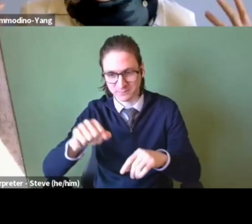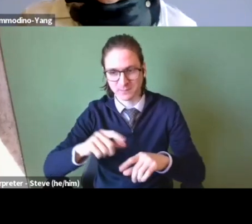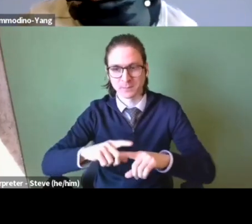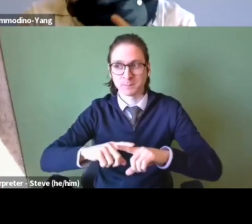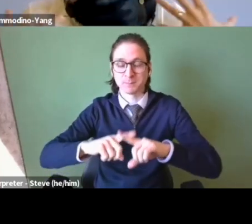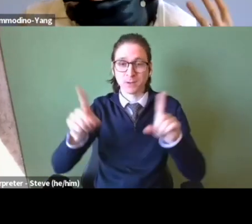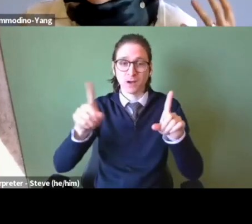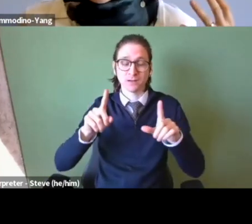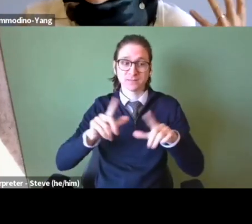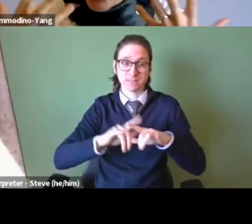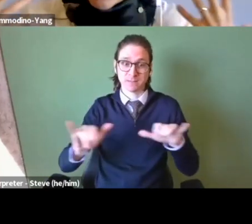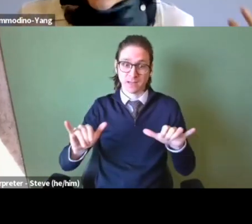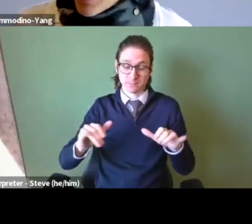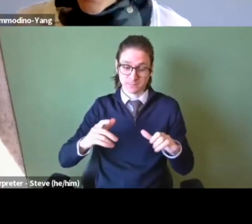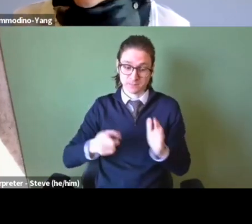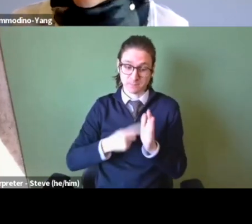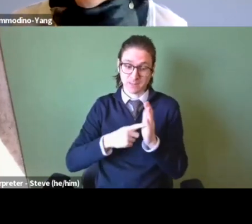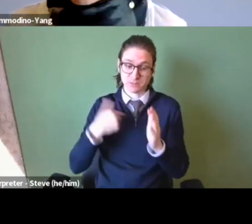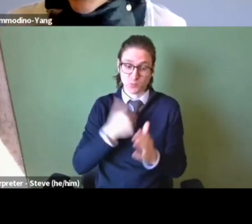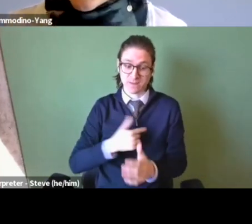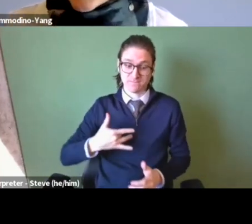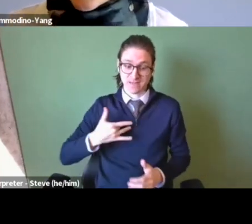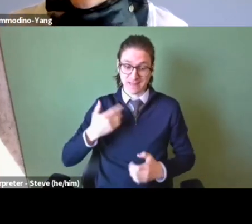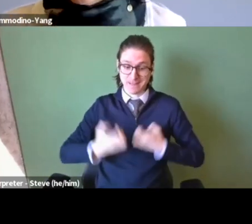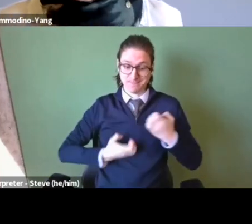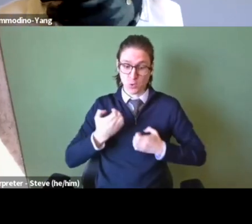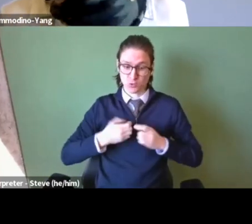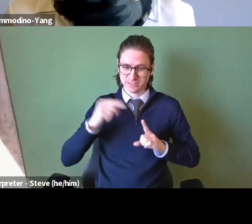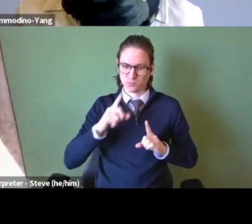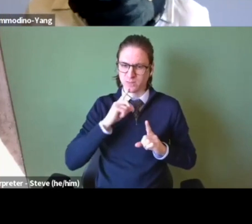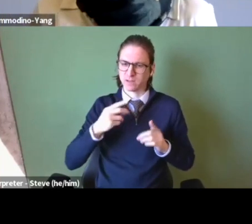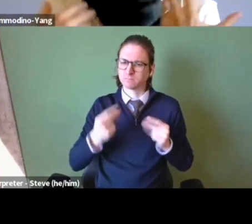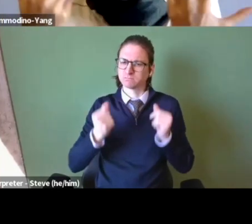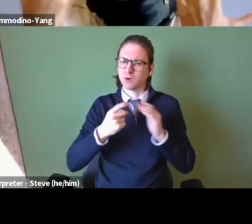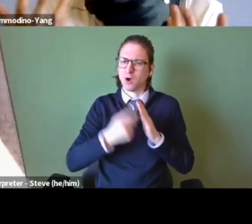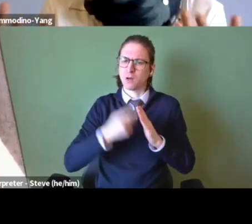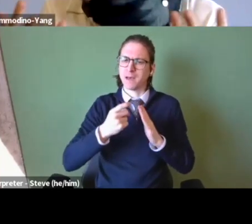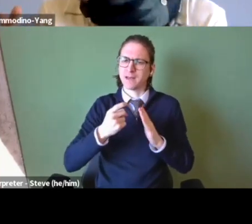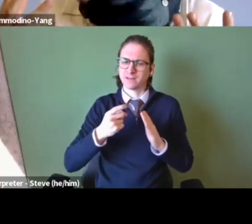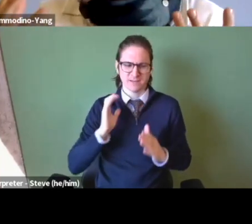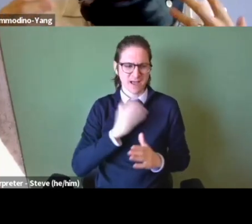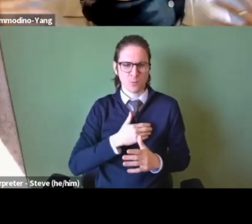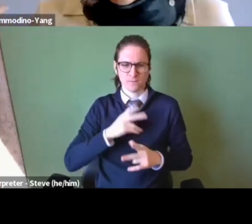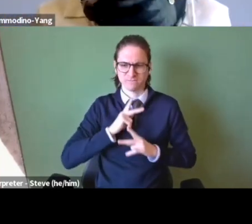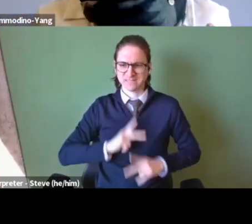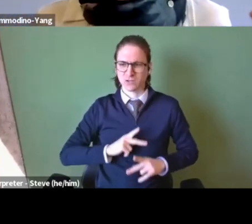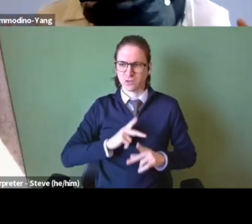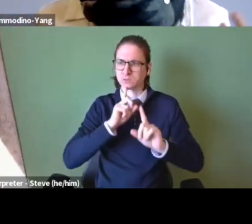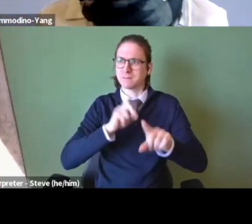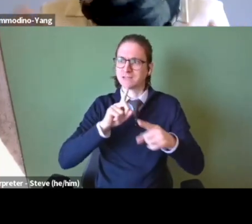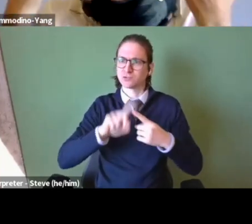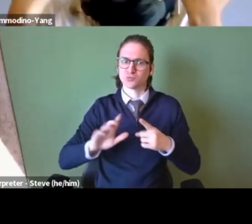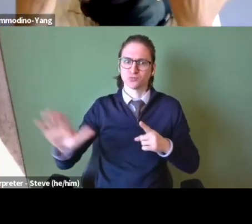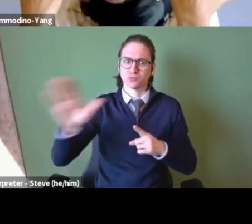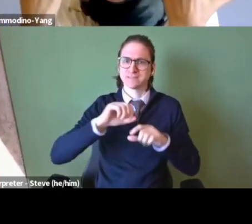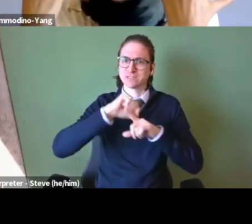automatic, neural and bodily responses to situations, the things you notice about the